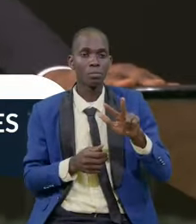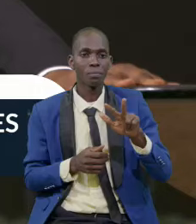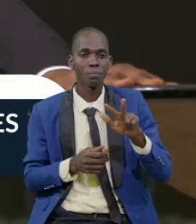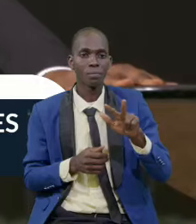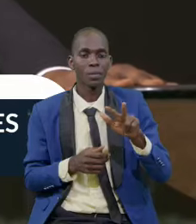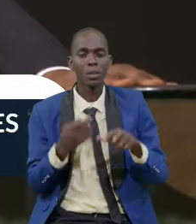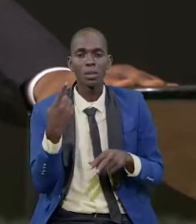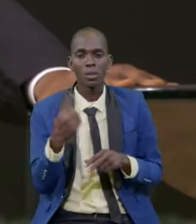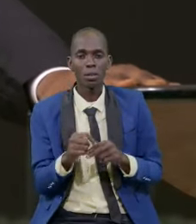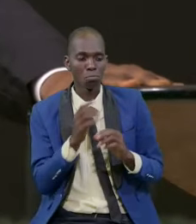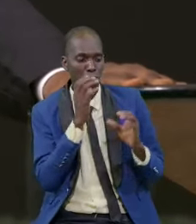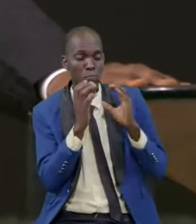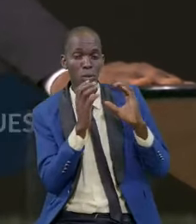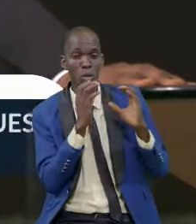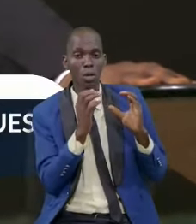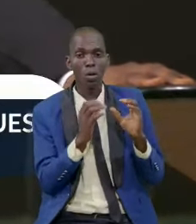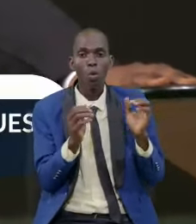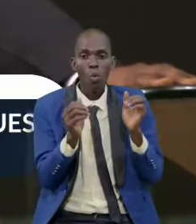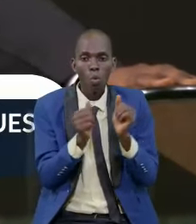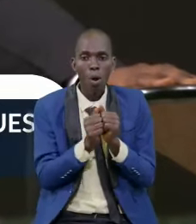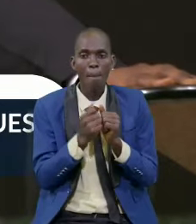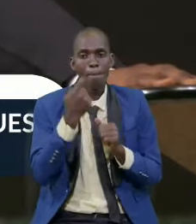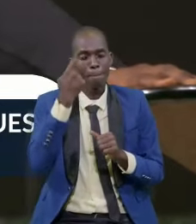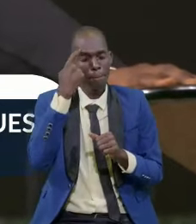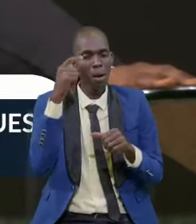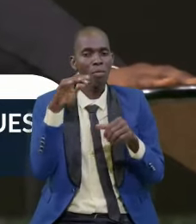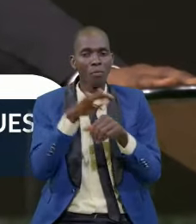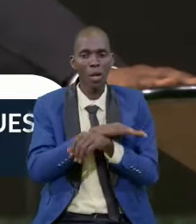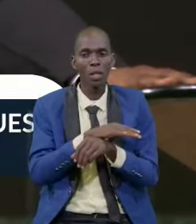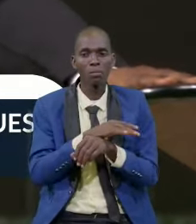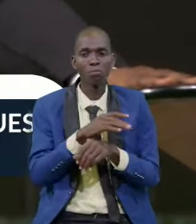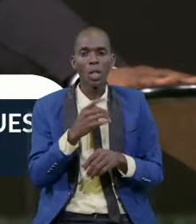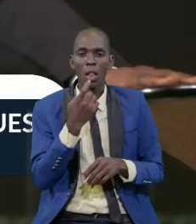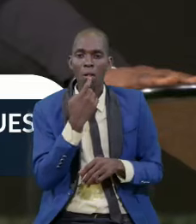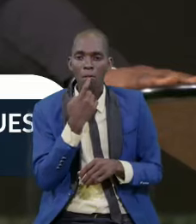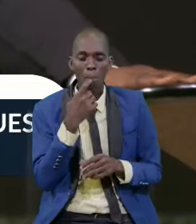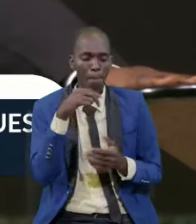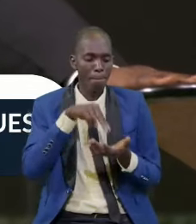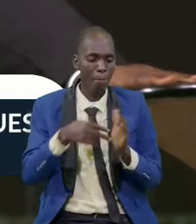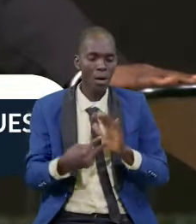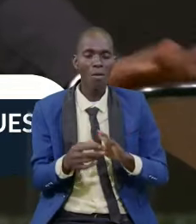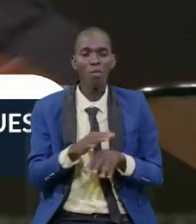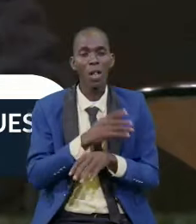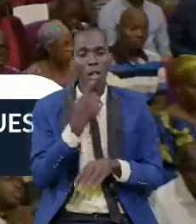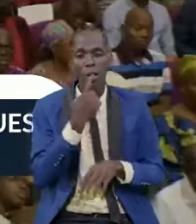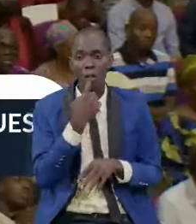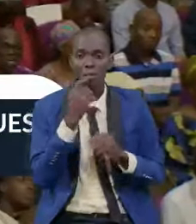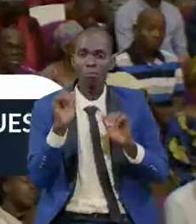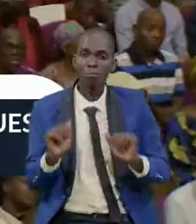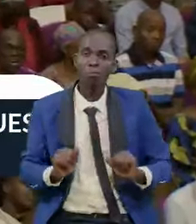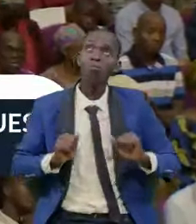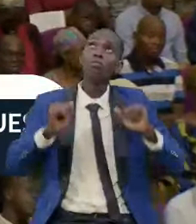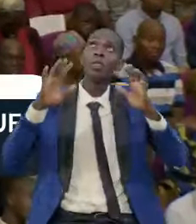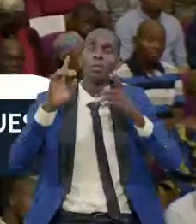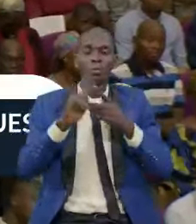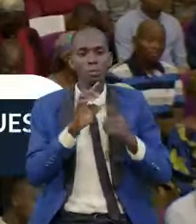is conversation with mindful tongues, meaningful tongues, consecrated to